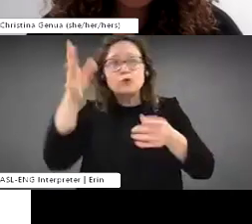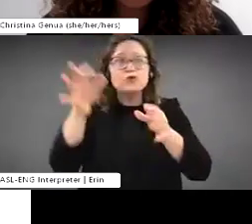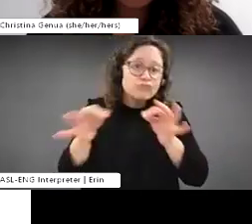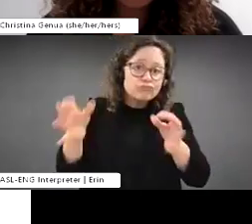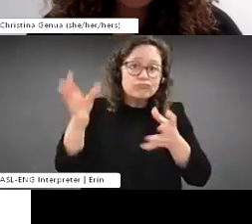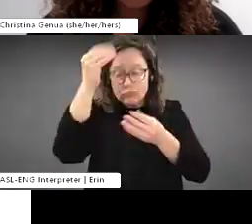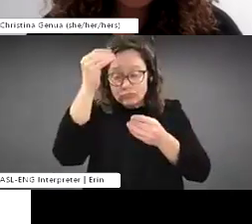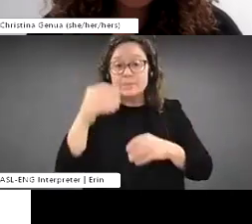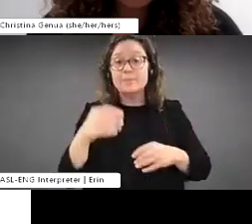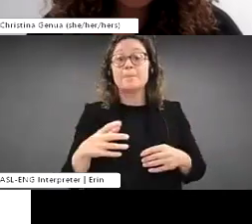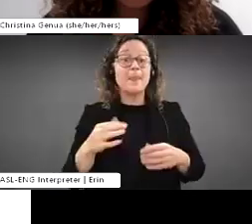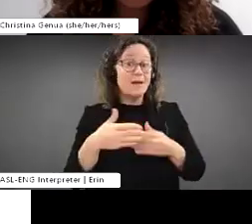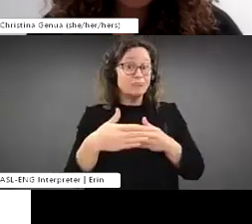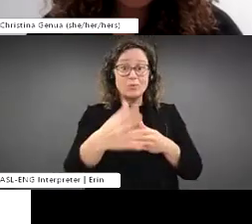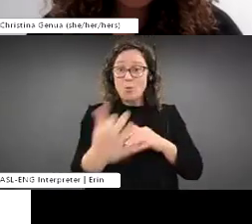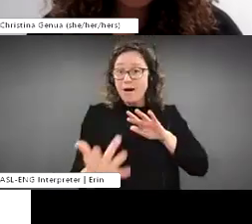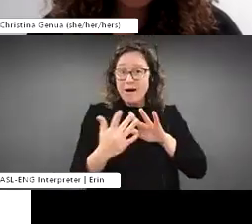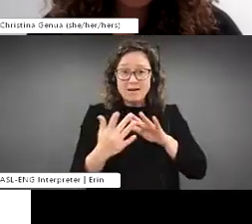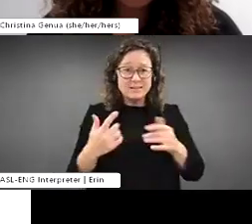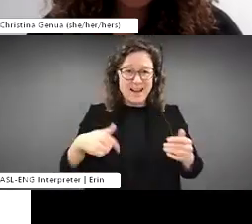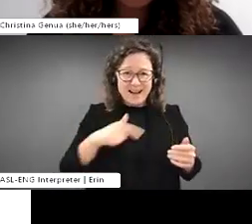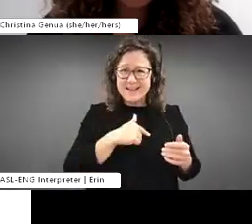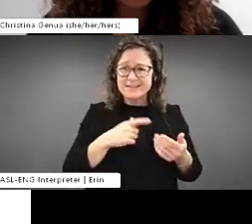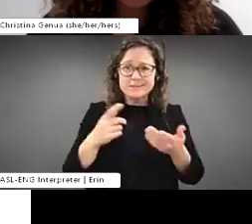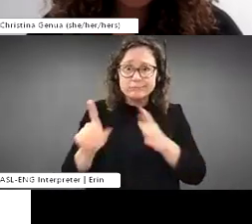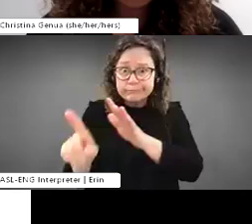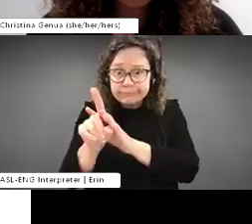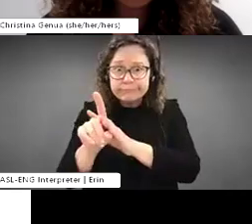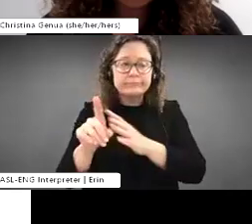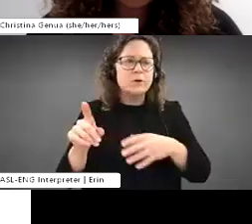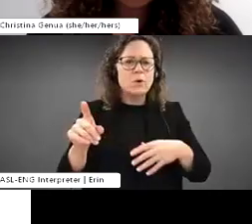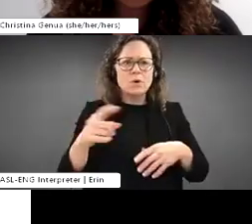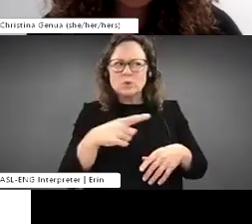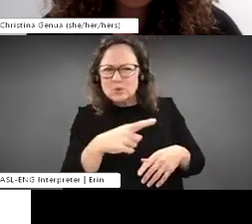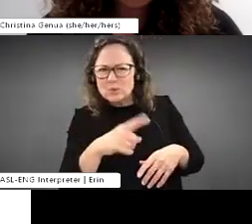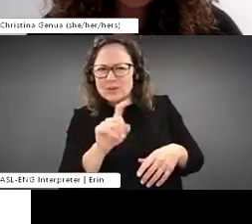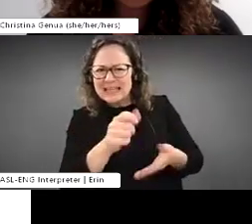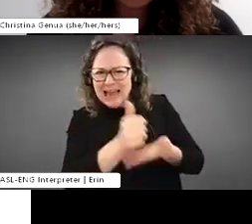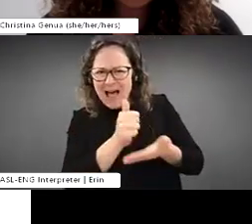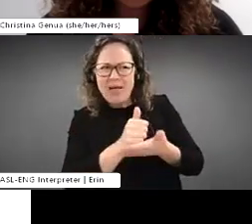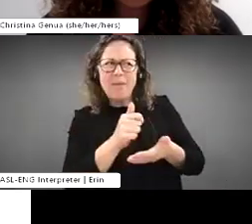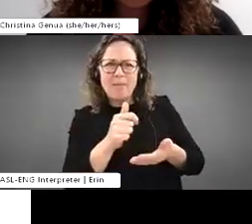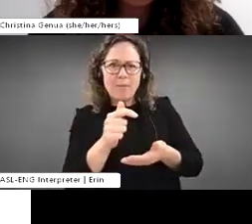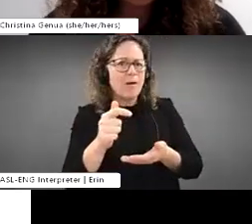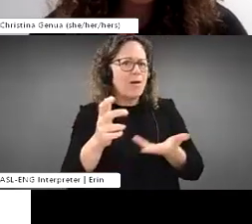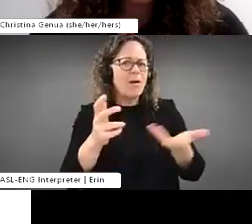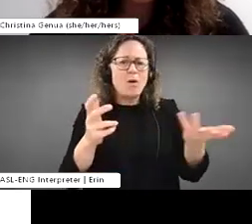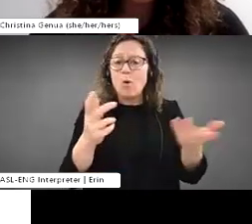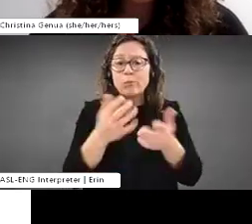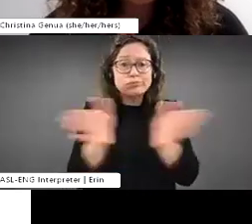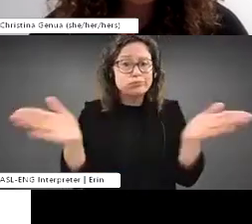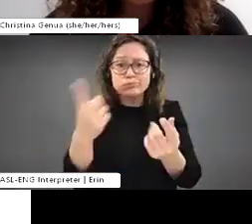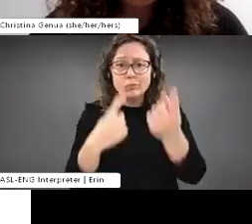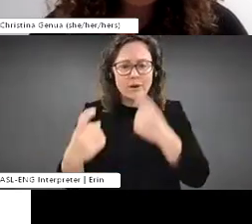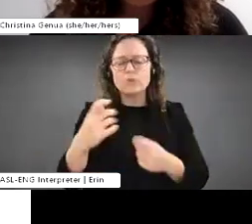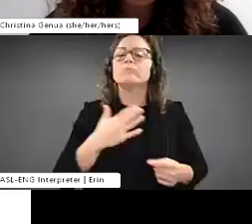to us, if you have any situations or if you know somebody who might need some assistance or you just have a general question, please reach out. We